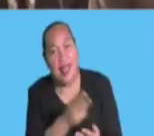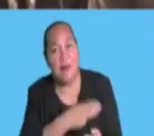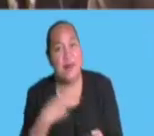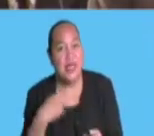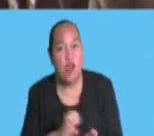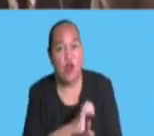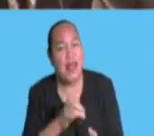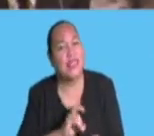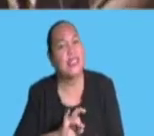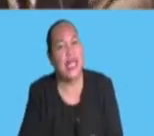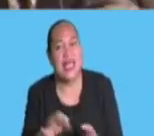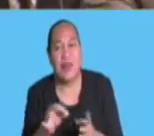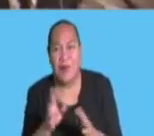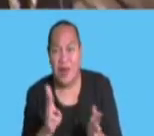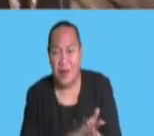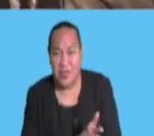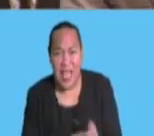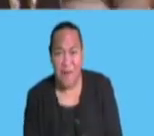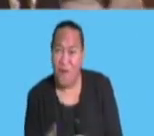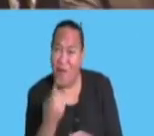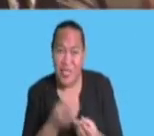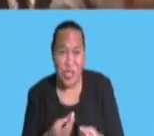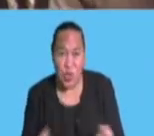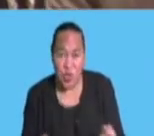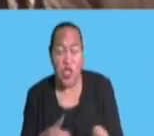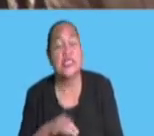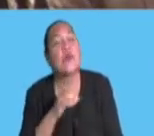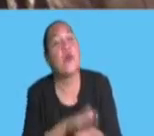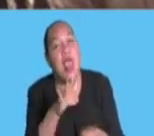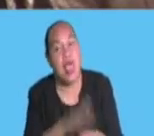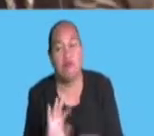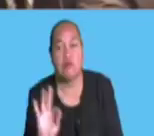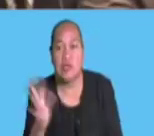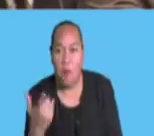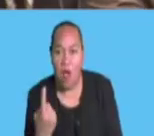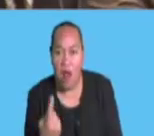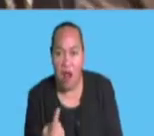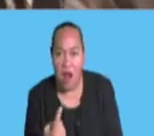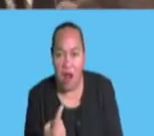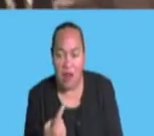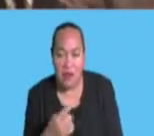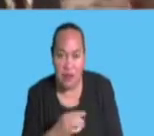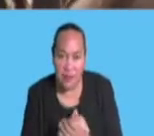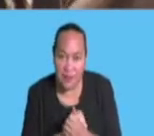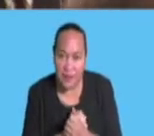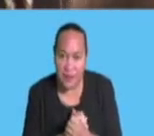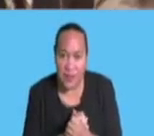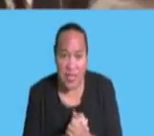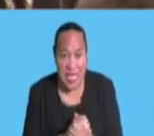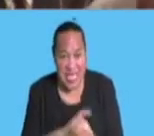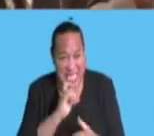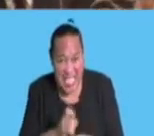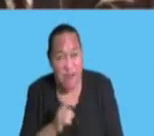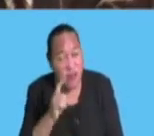Minister. His first solution is to blame somebody. First solution is to blame somebody. If you've